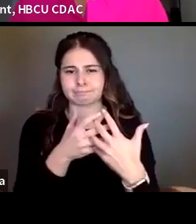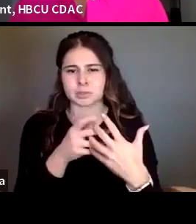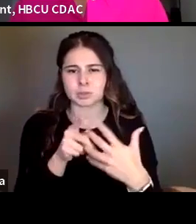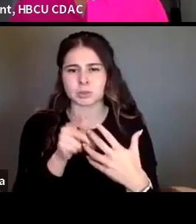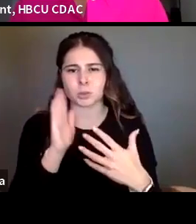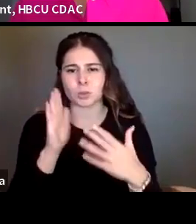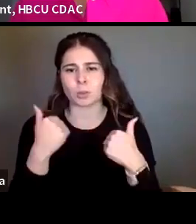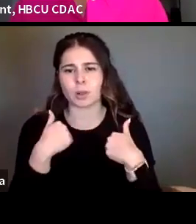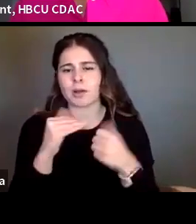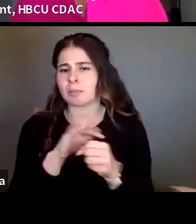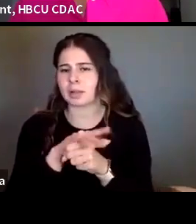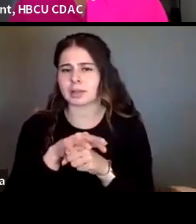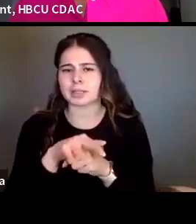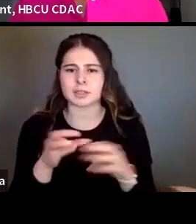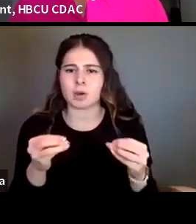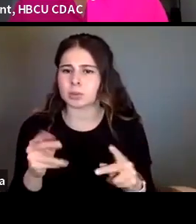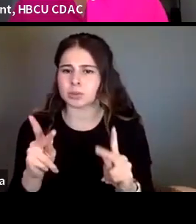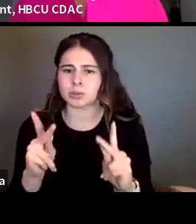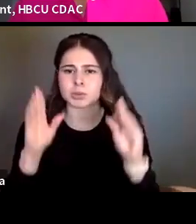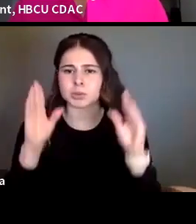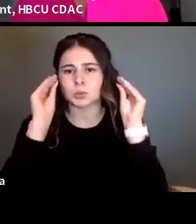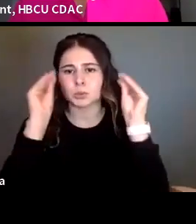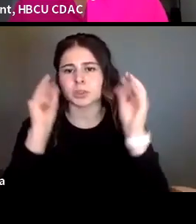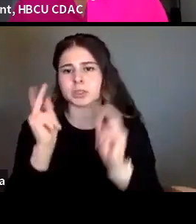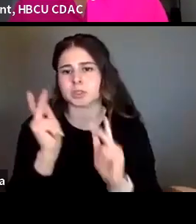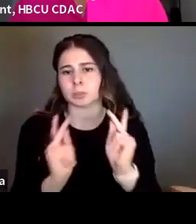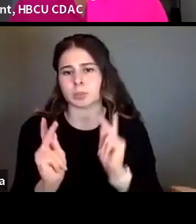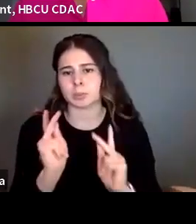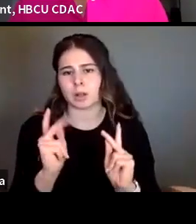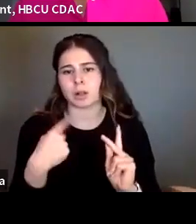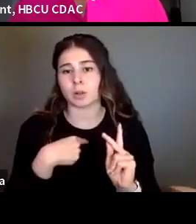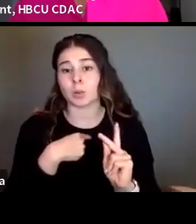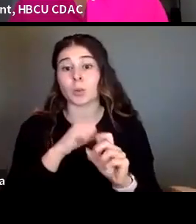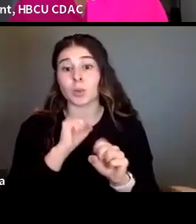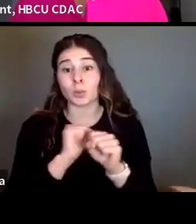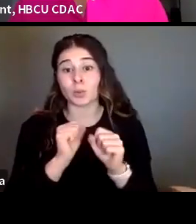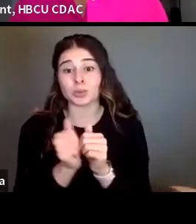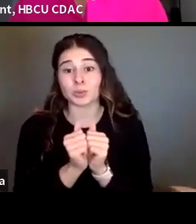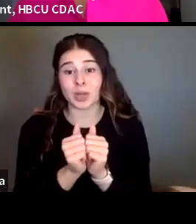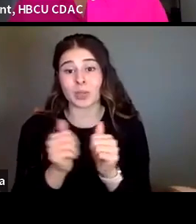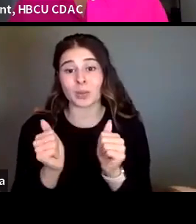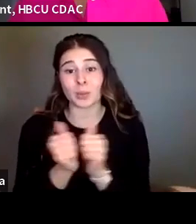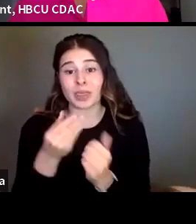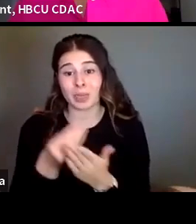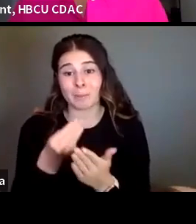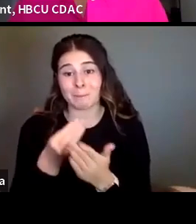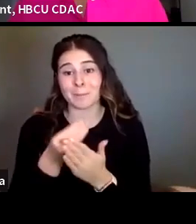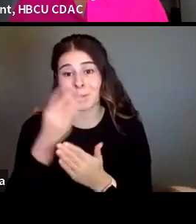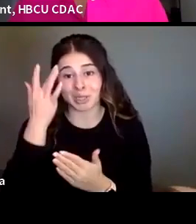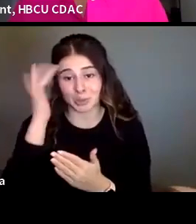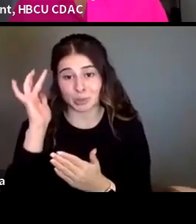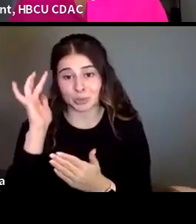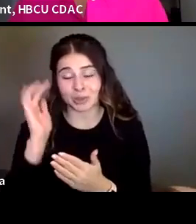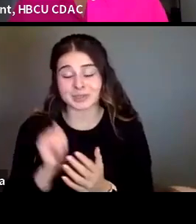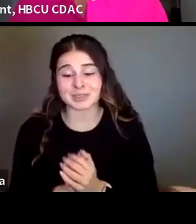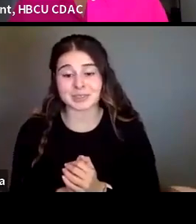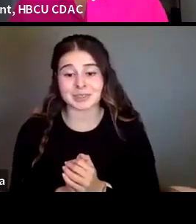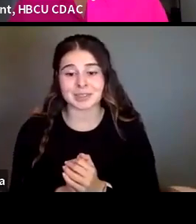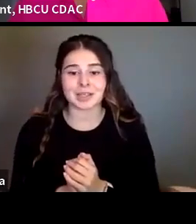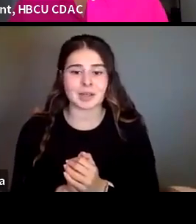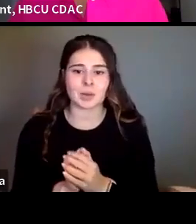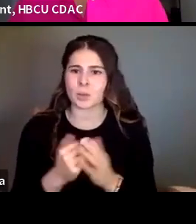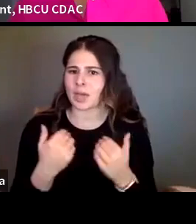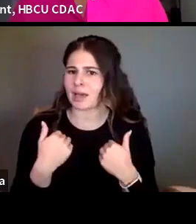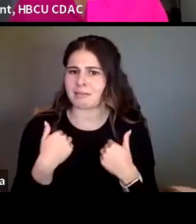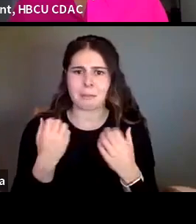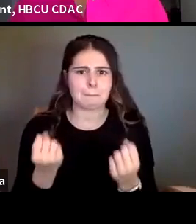with the FDC on Money Smart. It's a joint project between the CFPB and the FDIC. And there's plenty of studies out